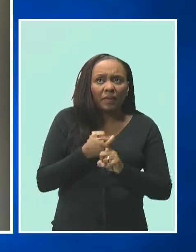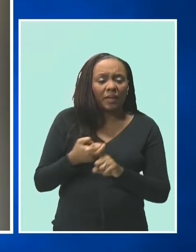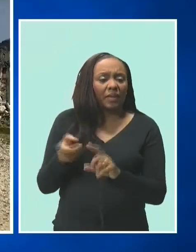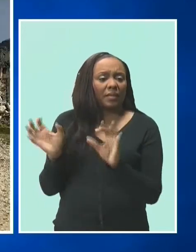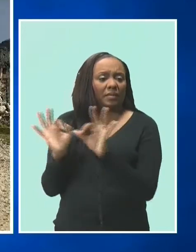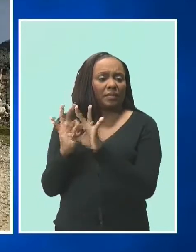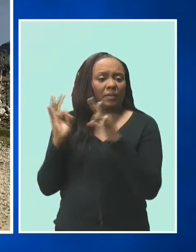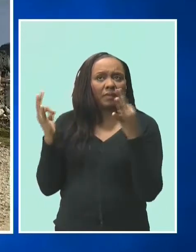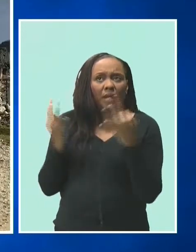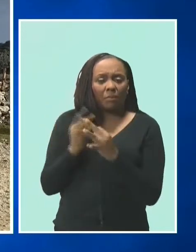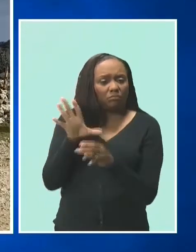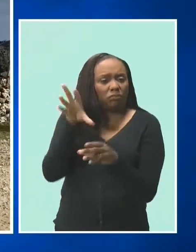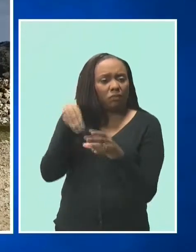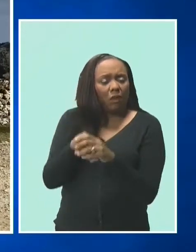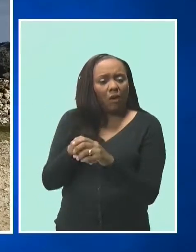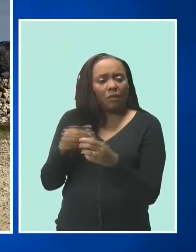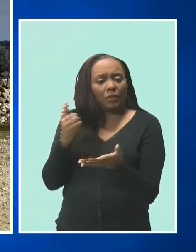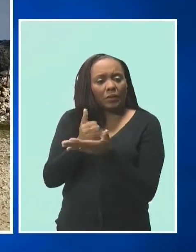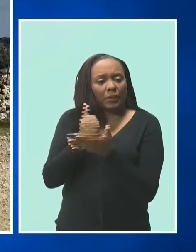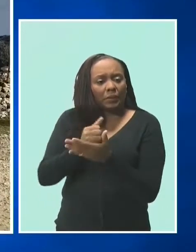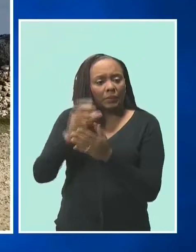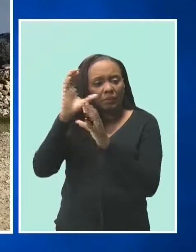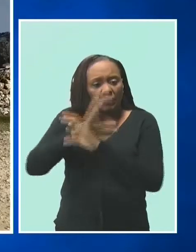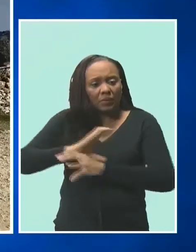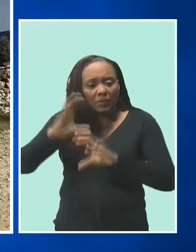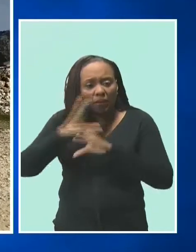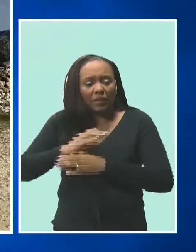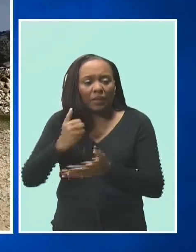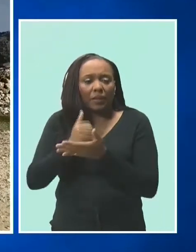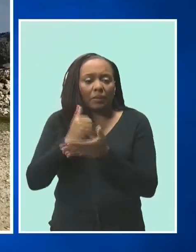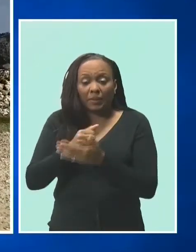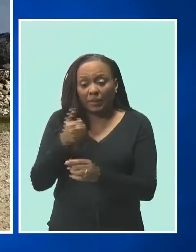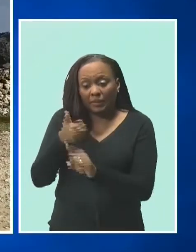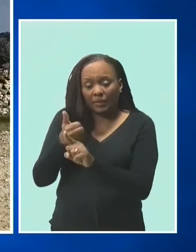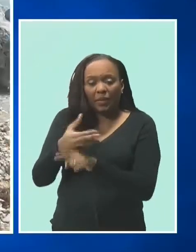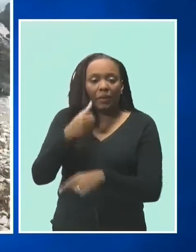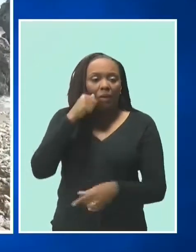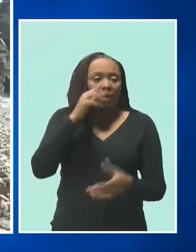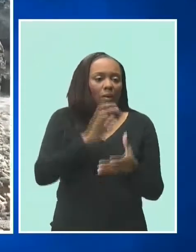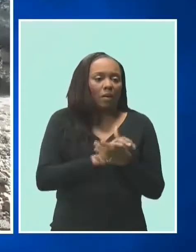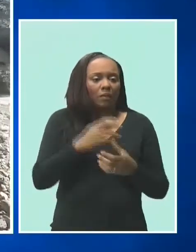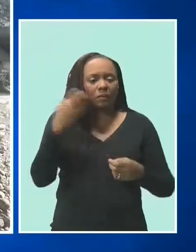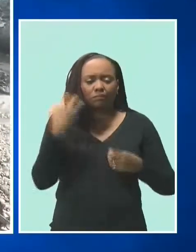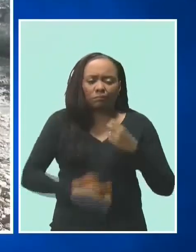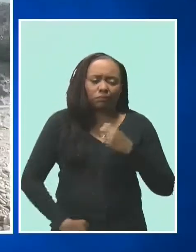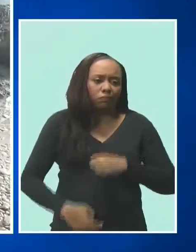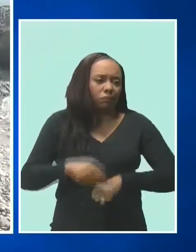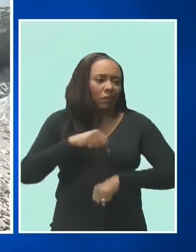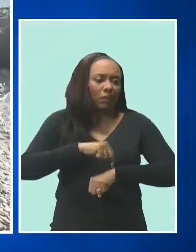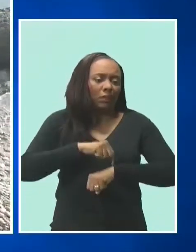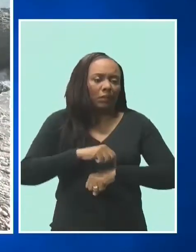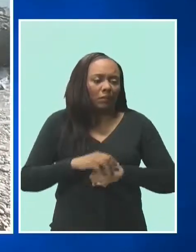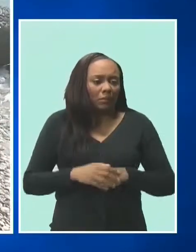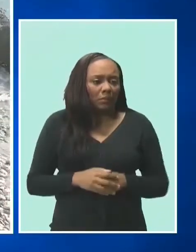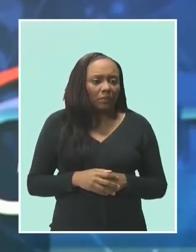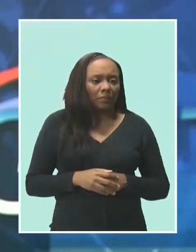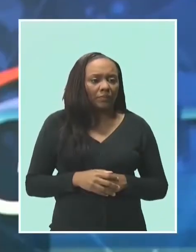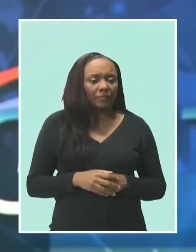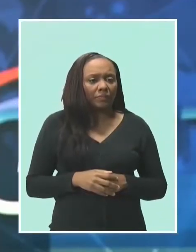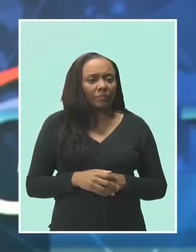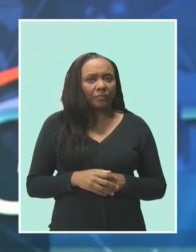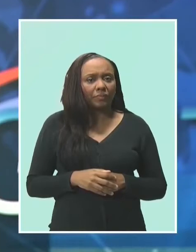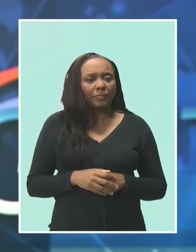and family who took part in the search and gave support to him and his wife at this difficult and trying time.